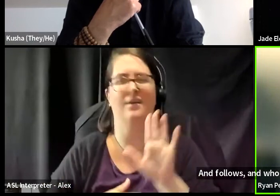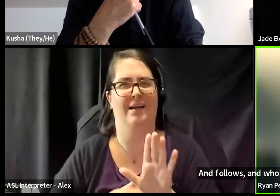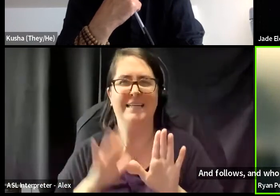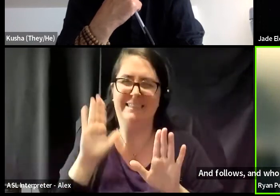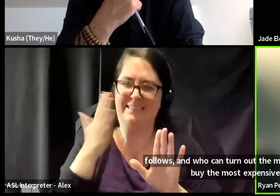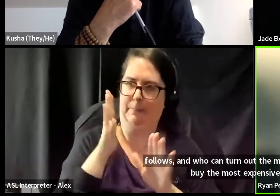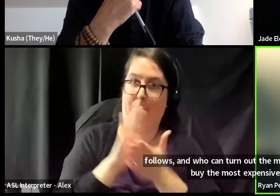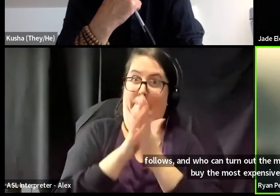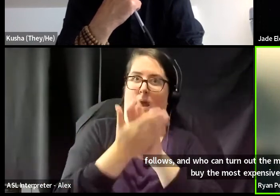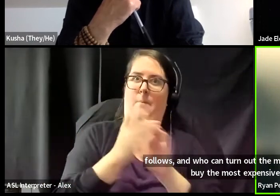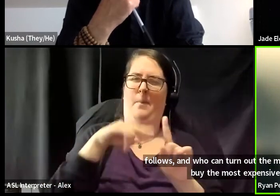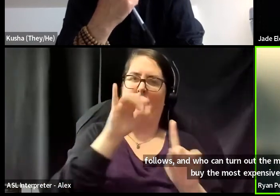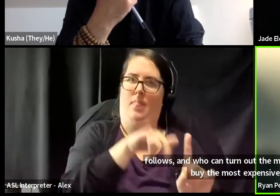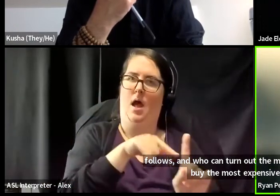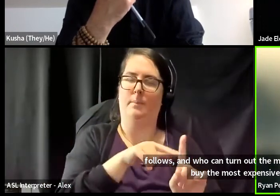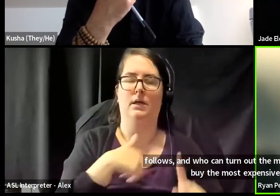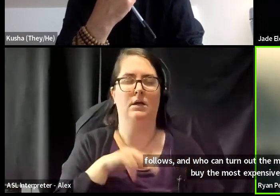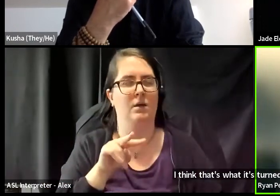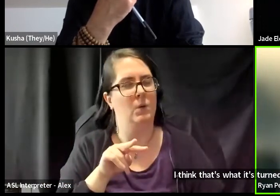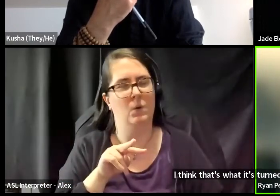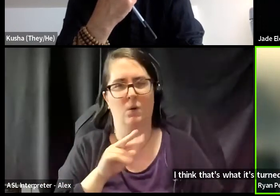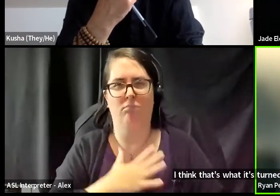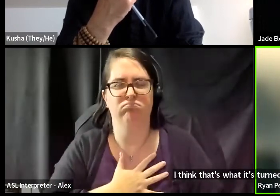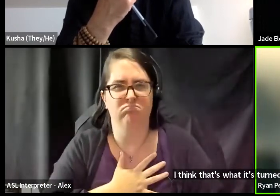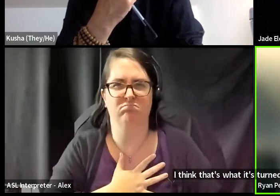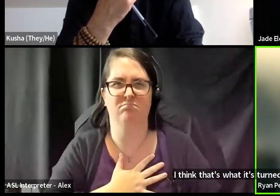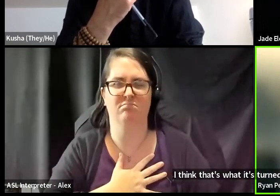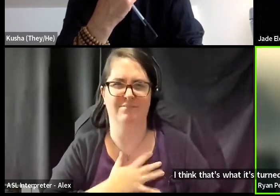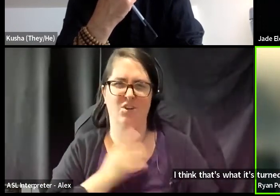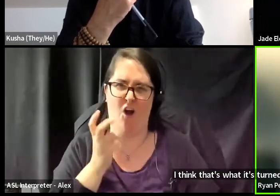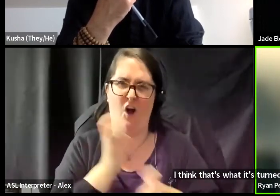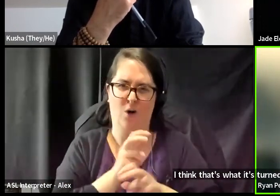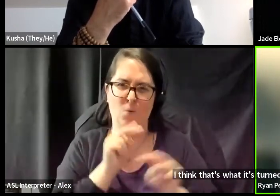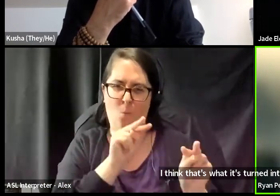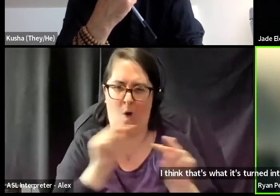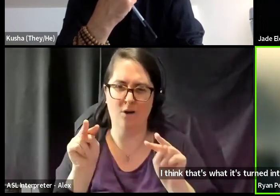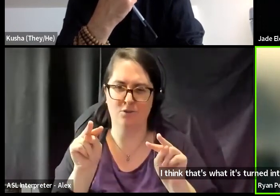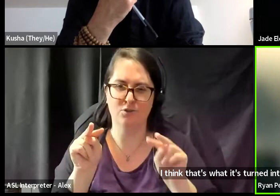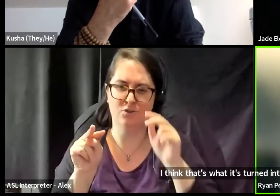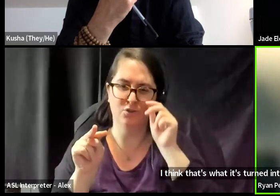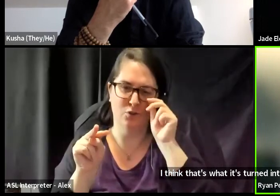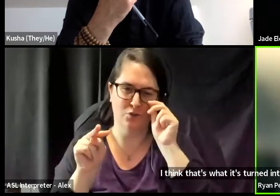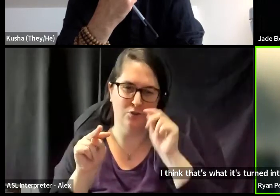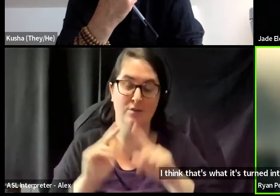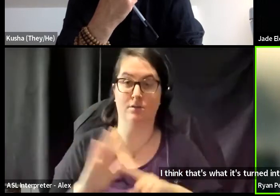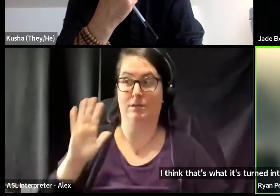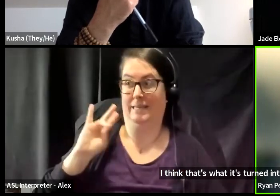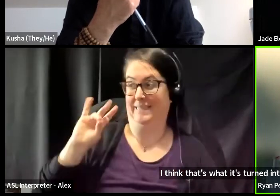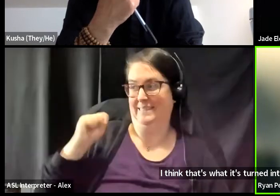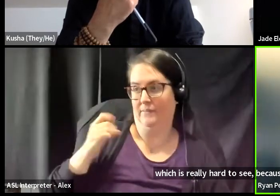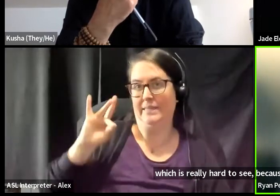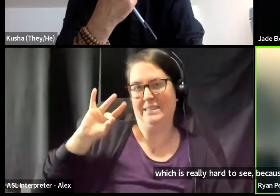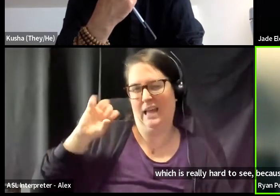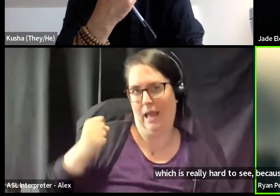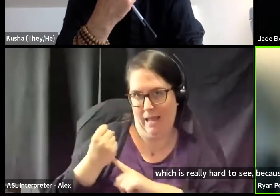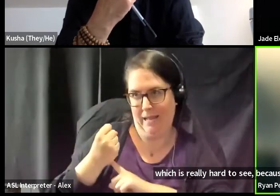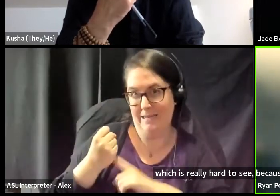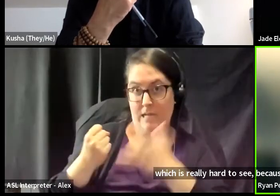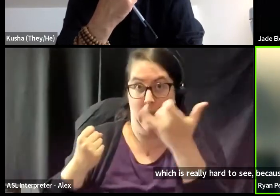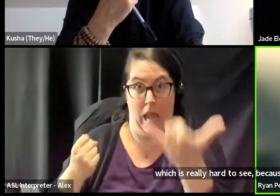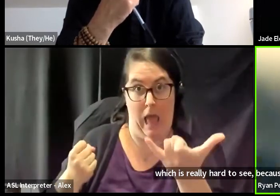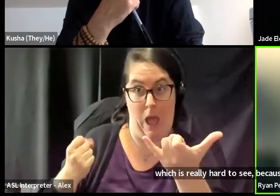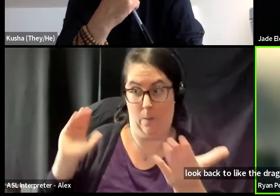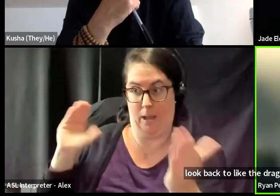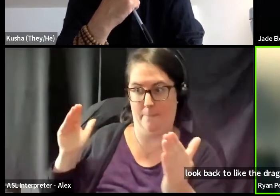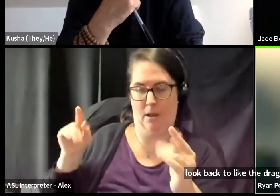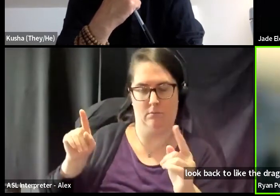lot of spaces, which is really hard to see because, you know, when I look back to like the drag of the 1970s and 80s and the drag of today, it's like